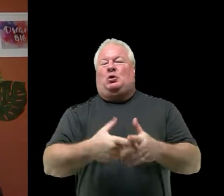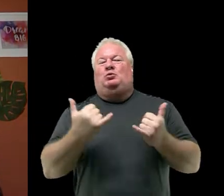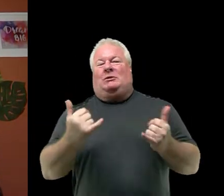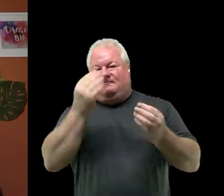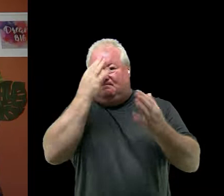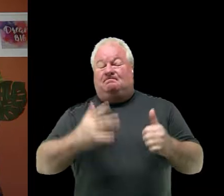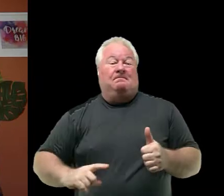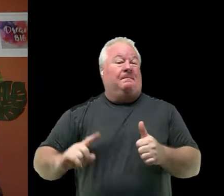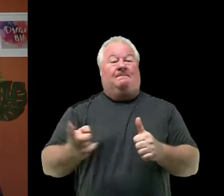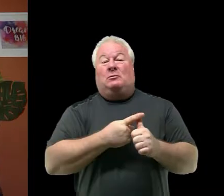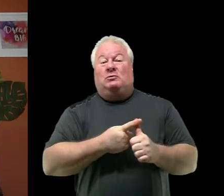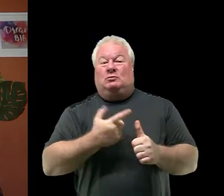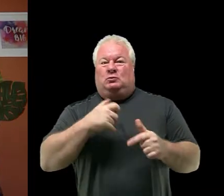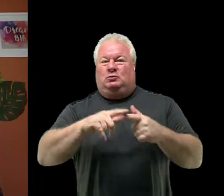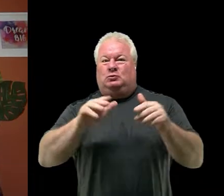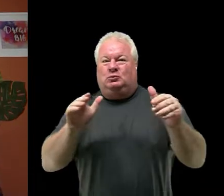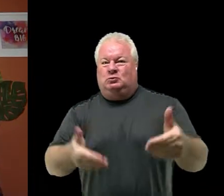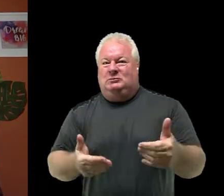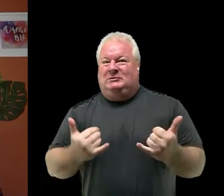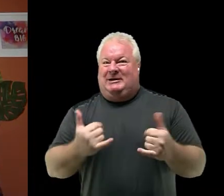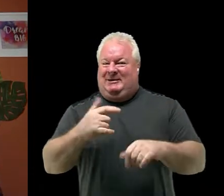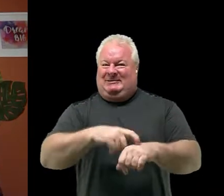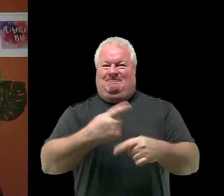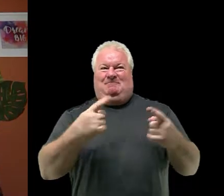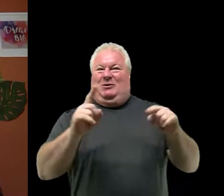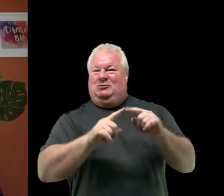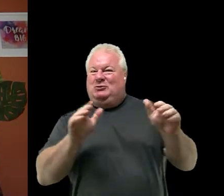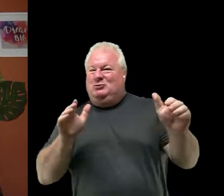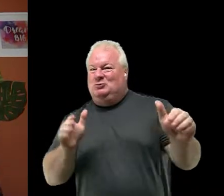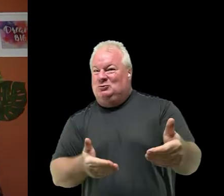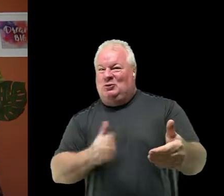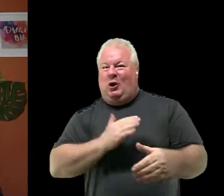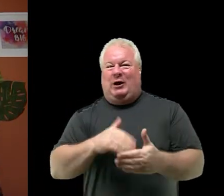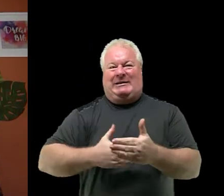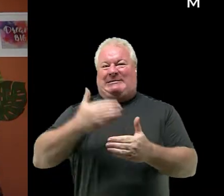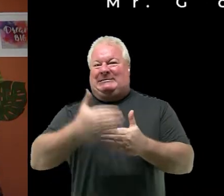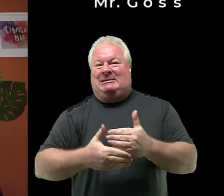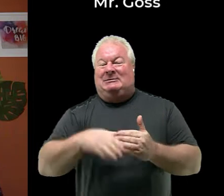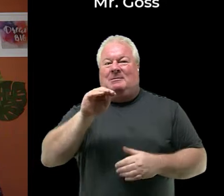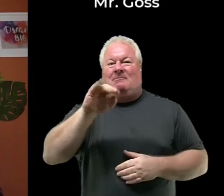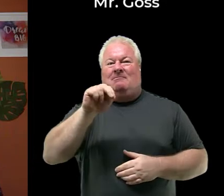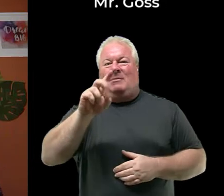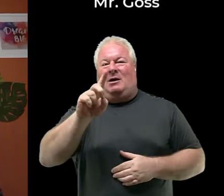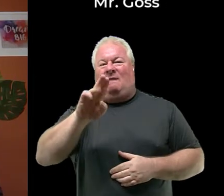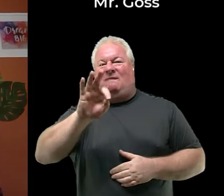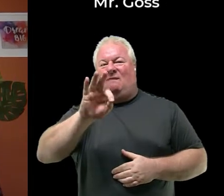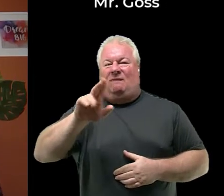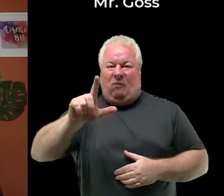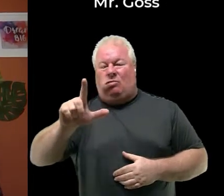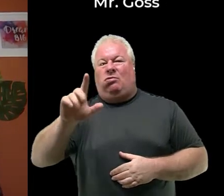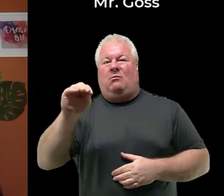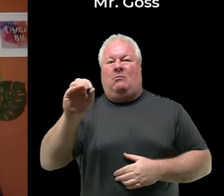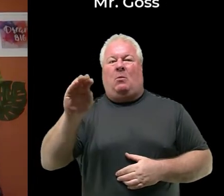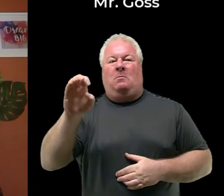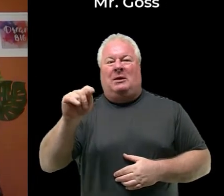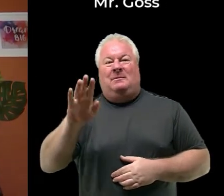announcements. First, it's time to introduce our next mindful moment brought to